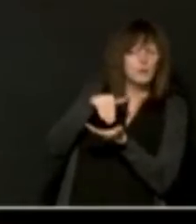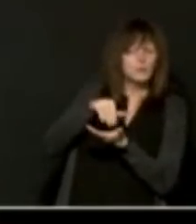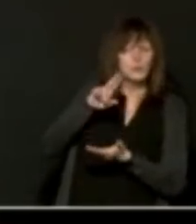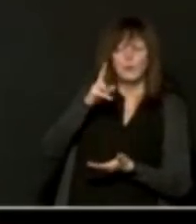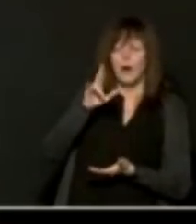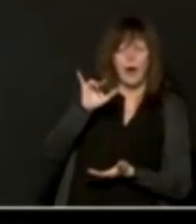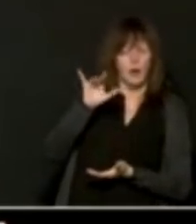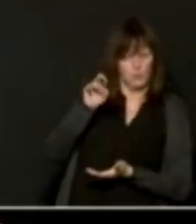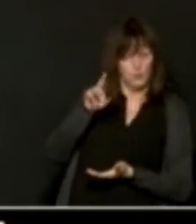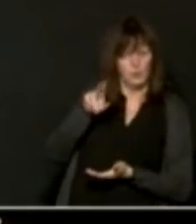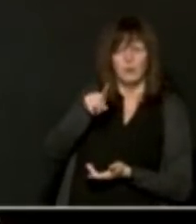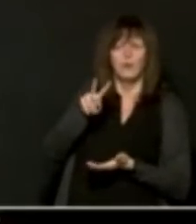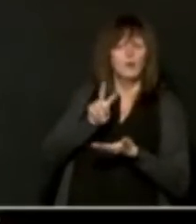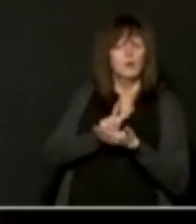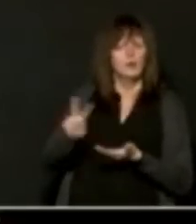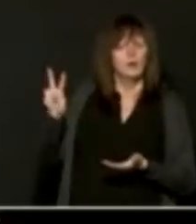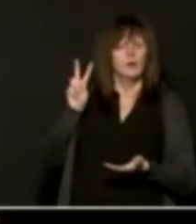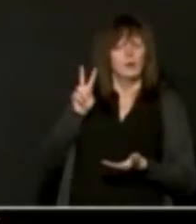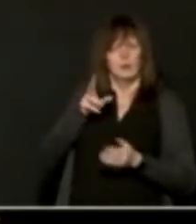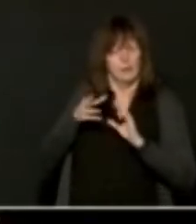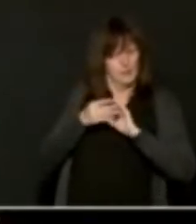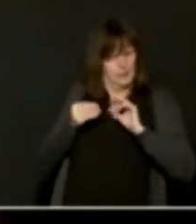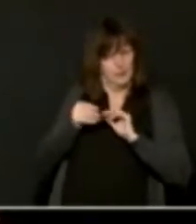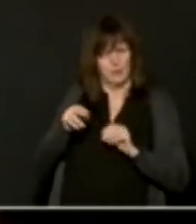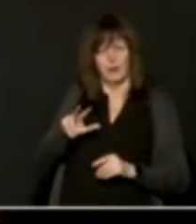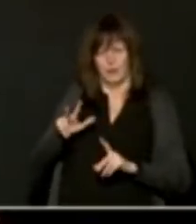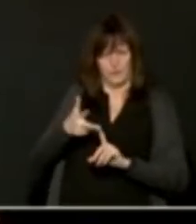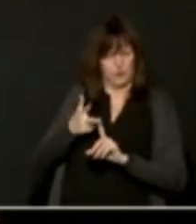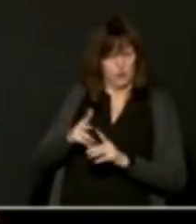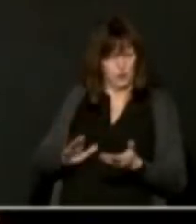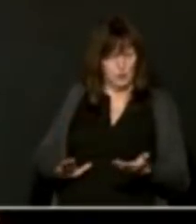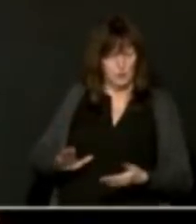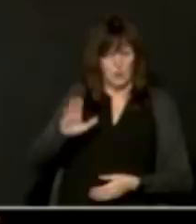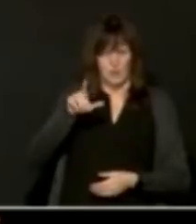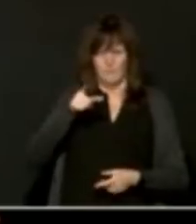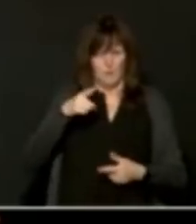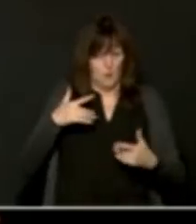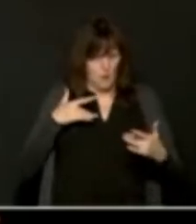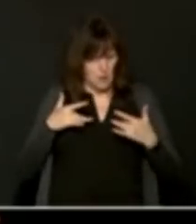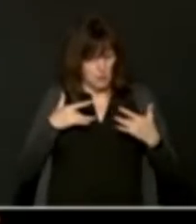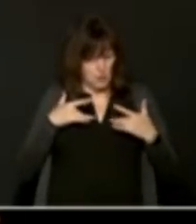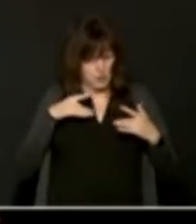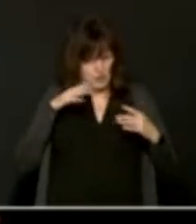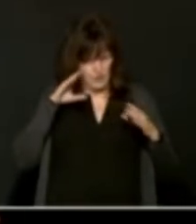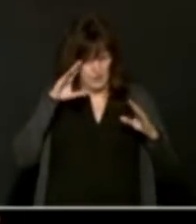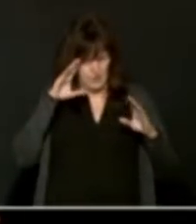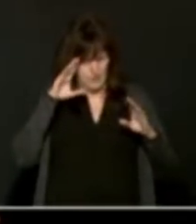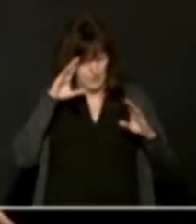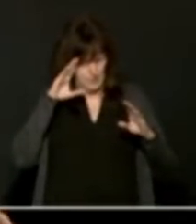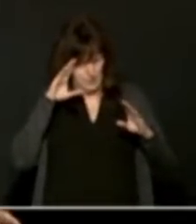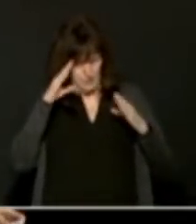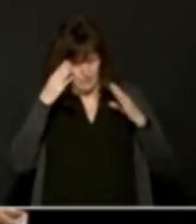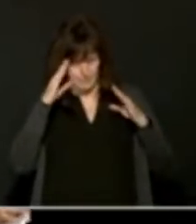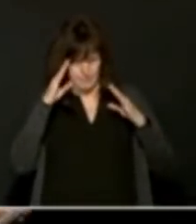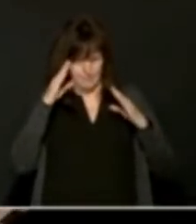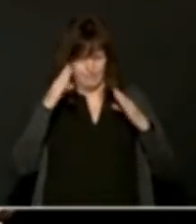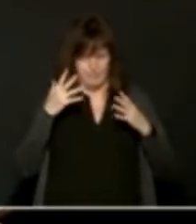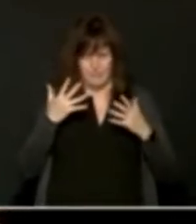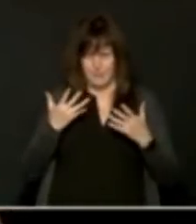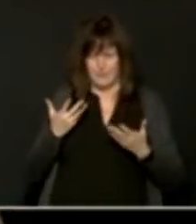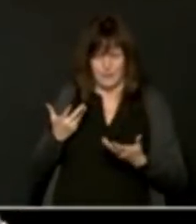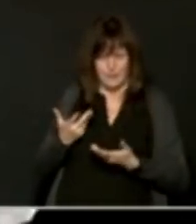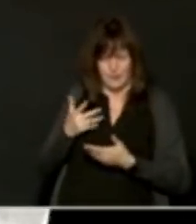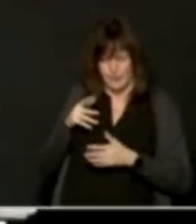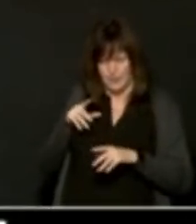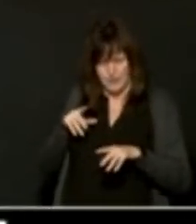the third wave, you saw a very concerning trend in people being sick but not sick enough to go to the